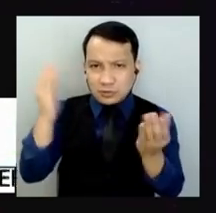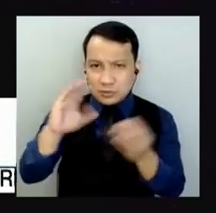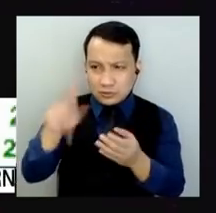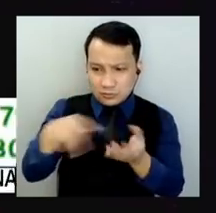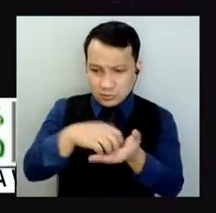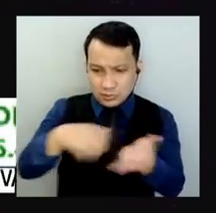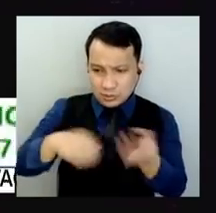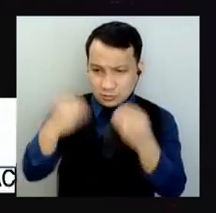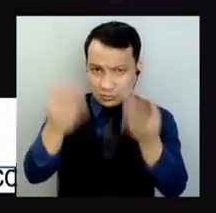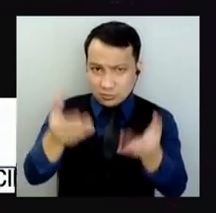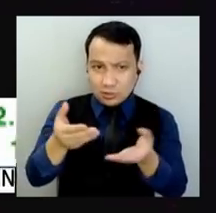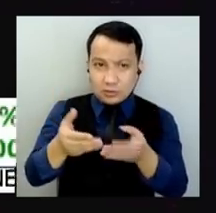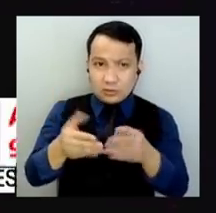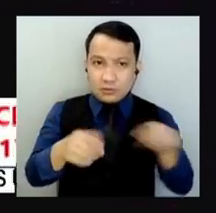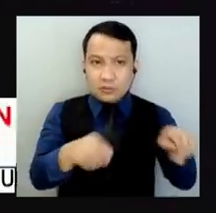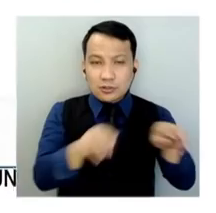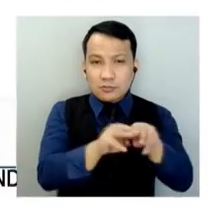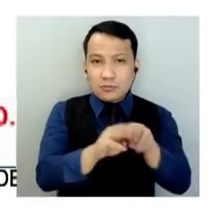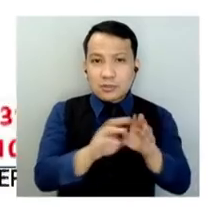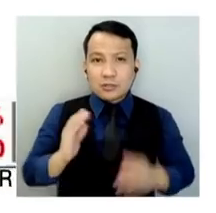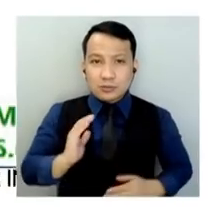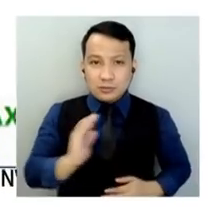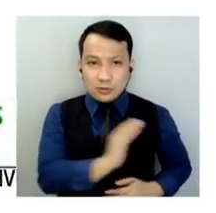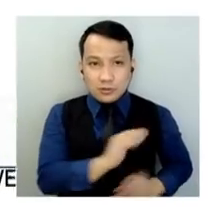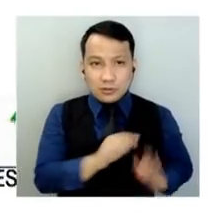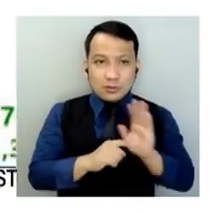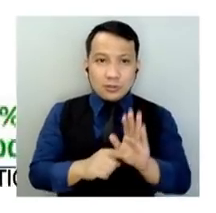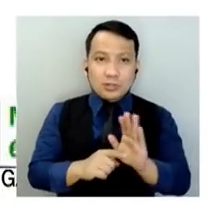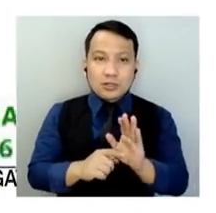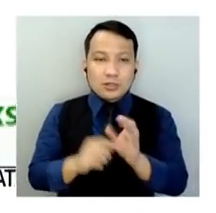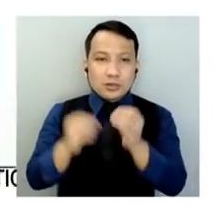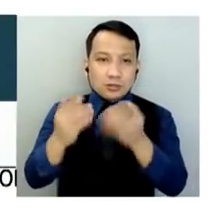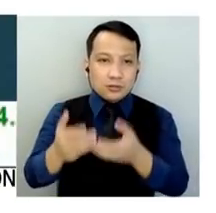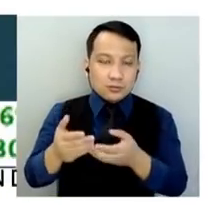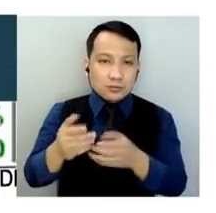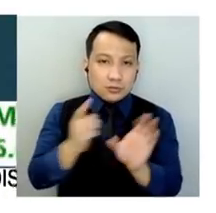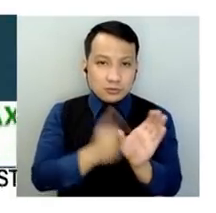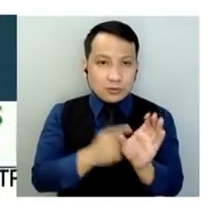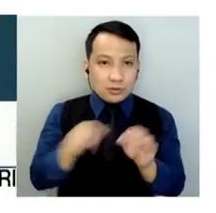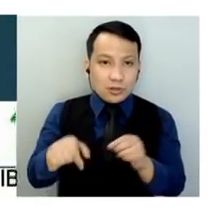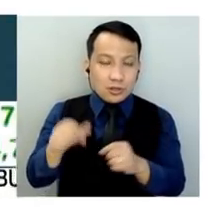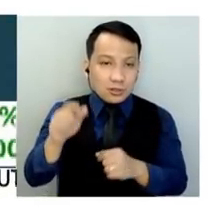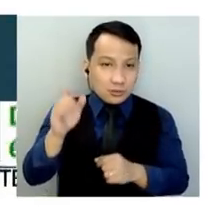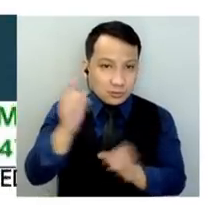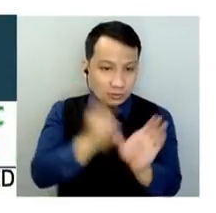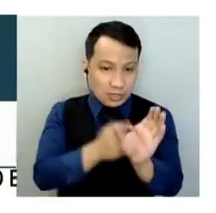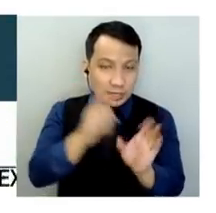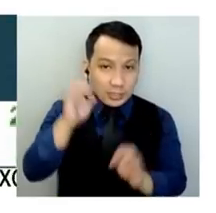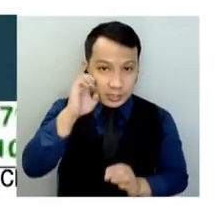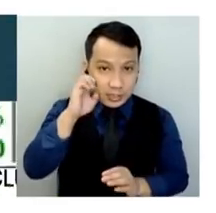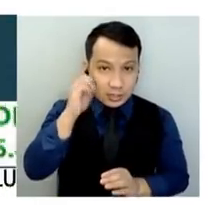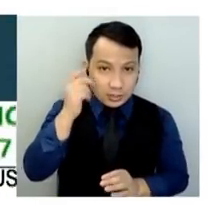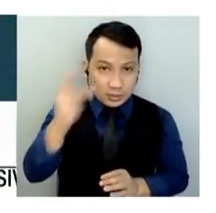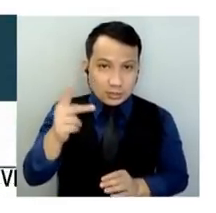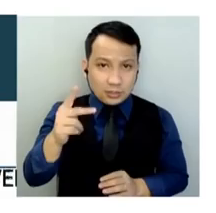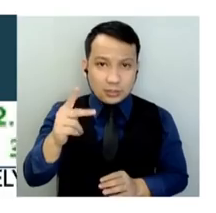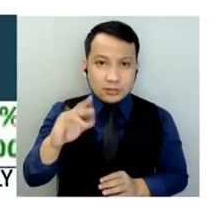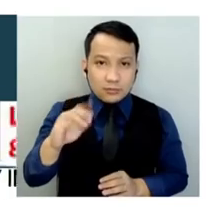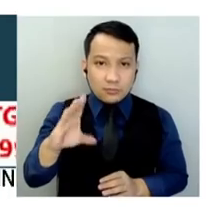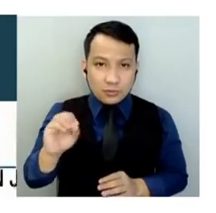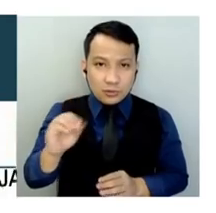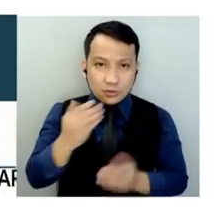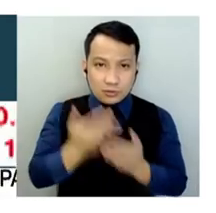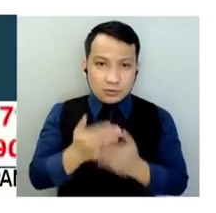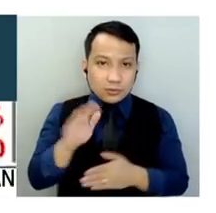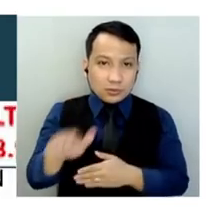issue now with Marikina Representative, Congresswoman and Economist Representative Stella Quimbo. Congresswoman Quimbo, good afternoon